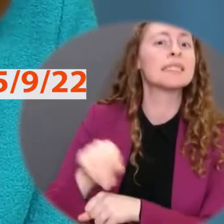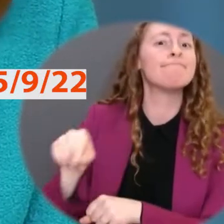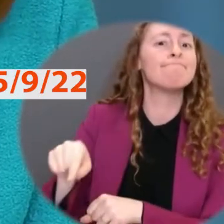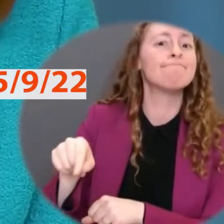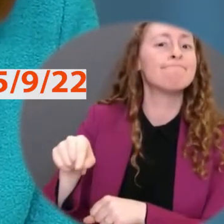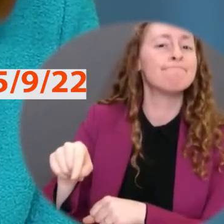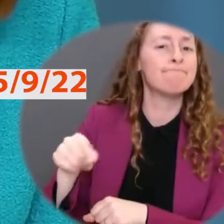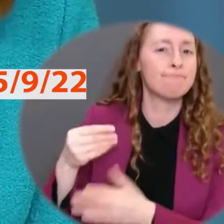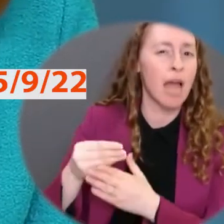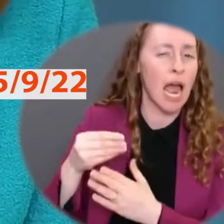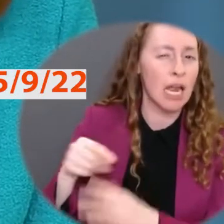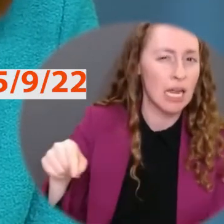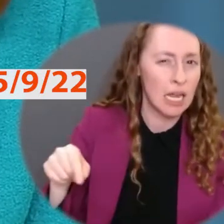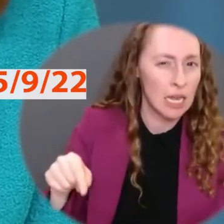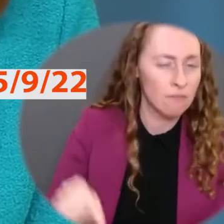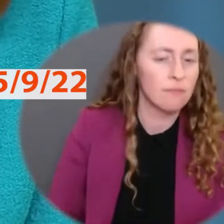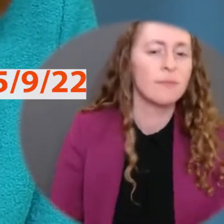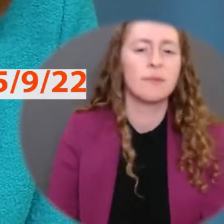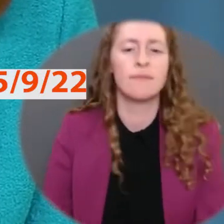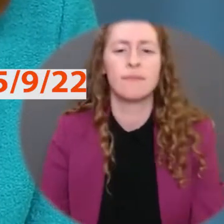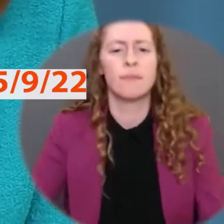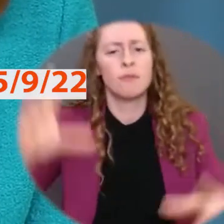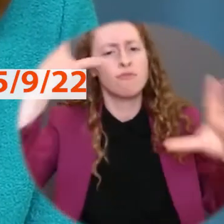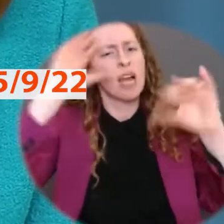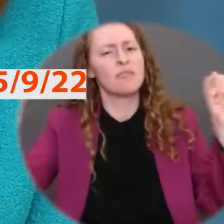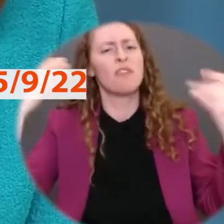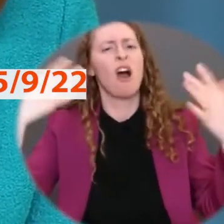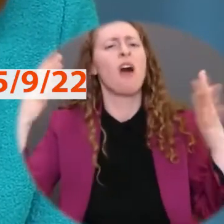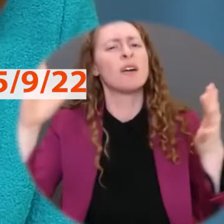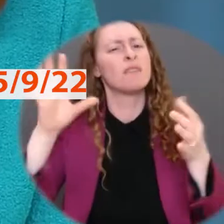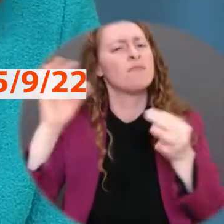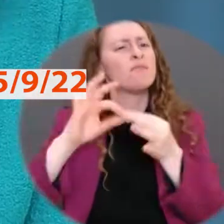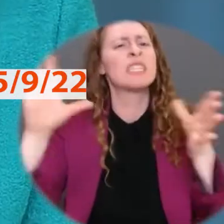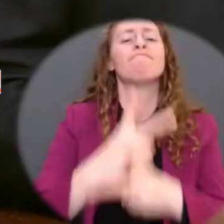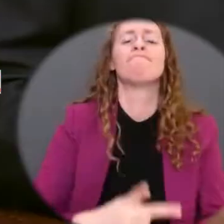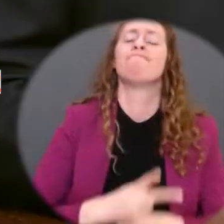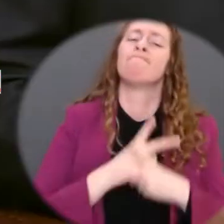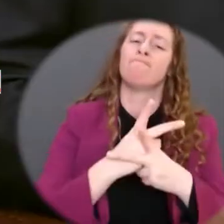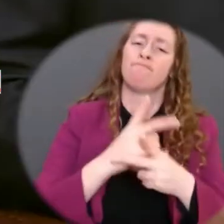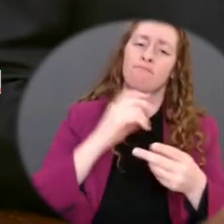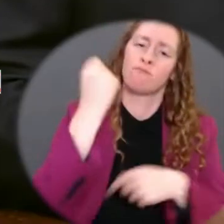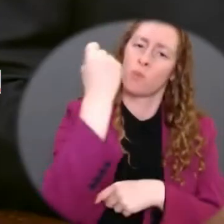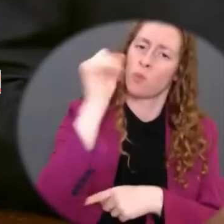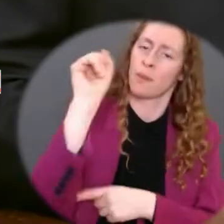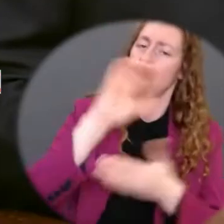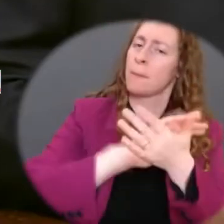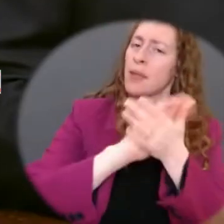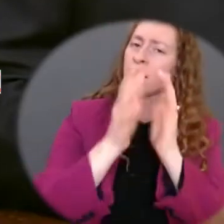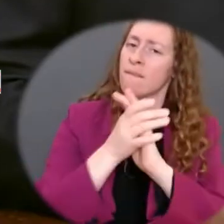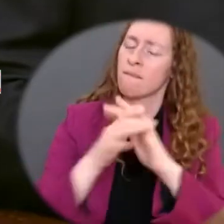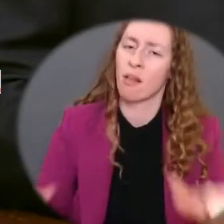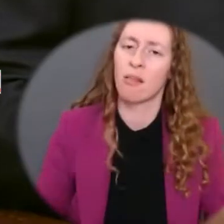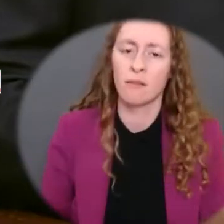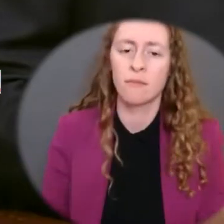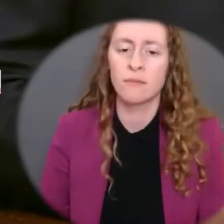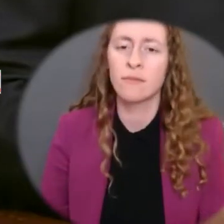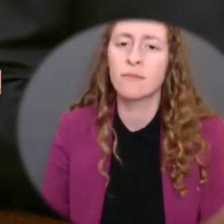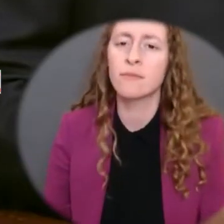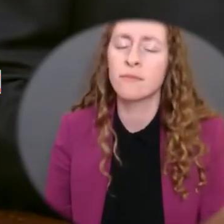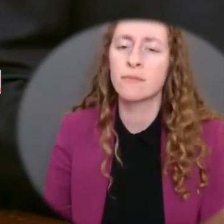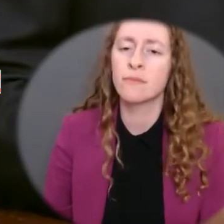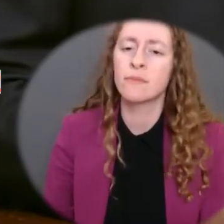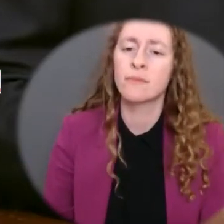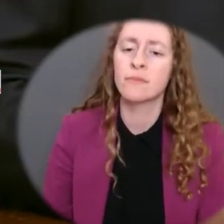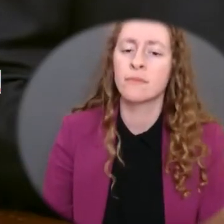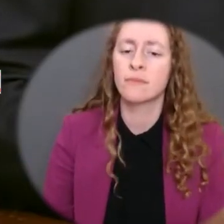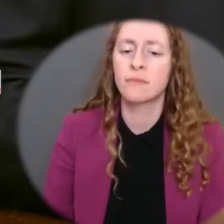he has released decades of tax returns, which is more than I can say for his predecessor. The president plans to offer, as you said, a contrast, and